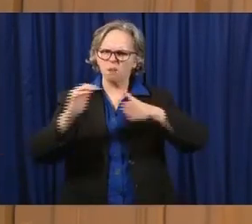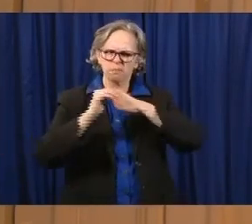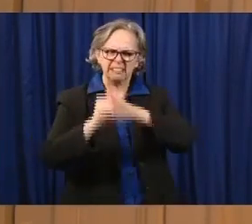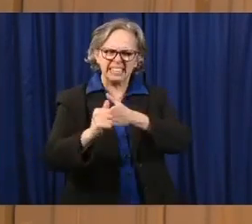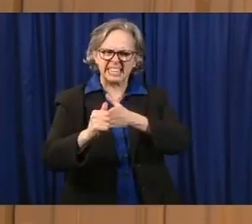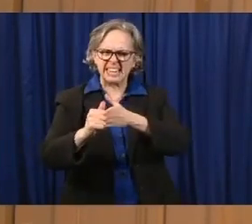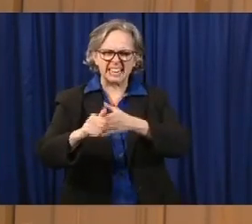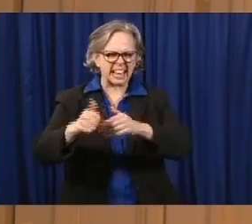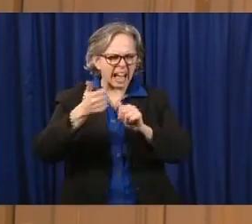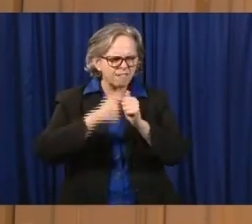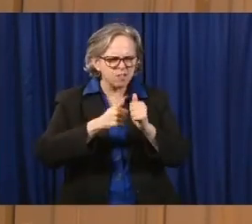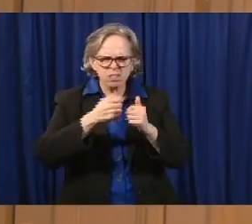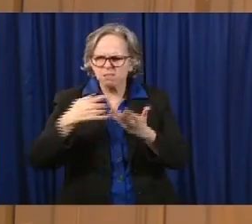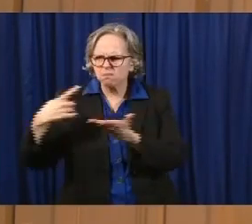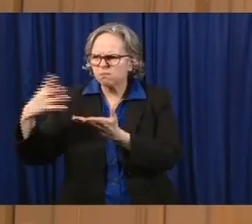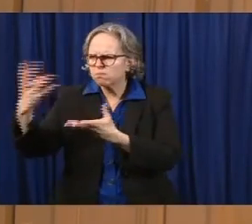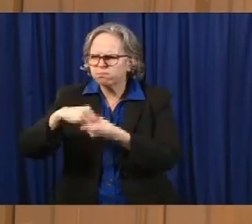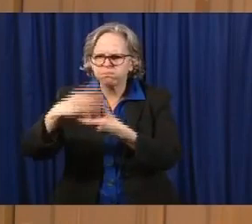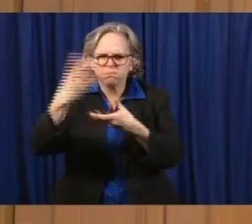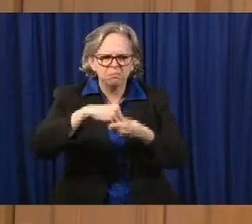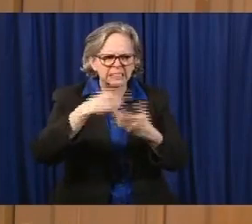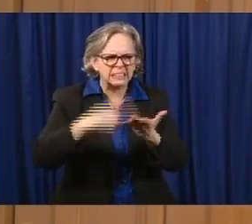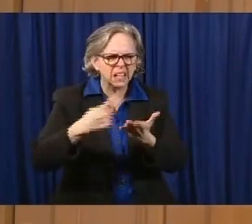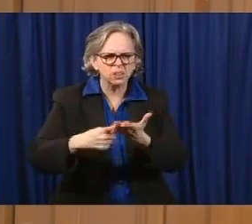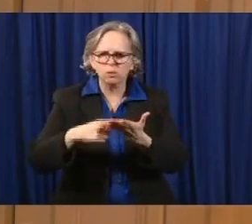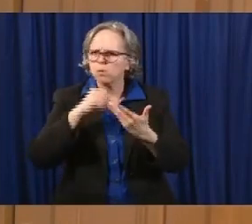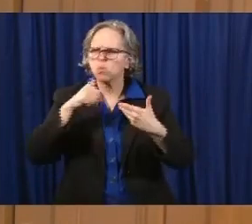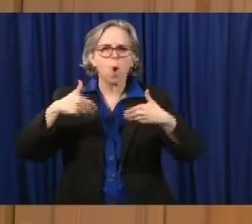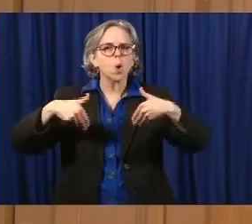and we won't let up. Thank you.